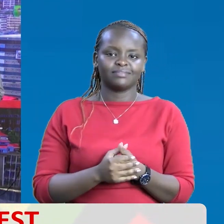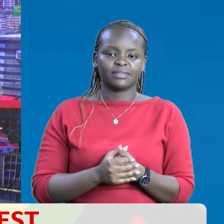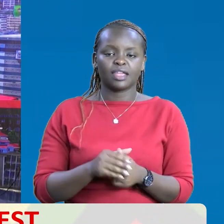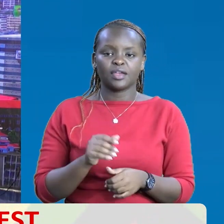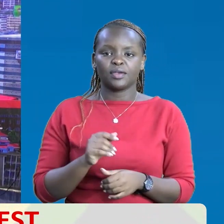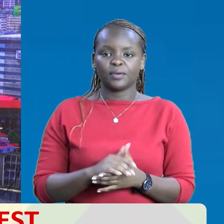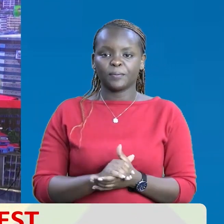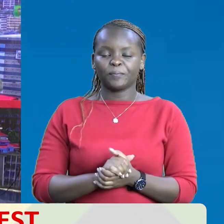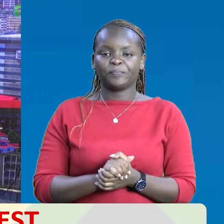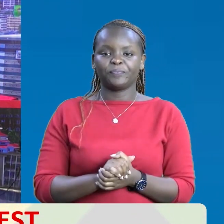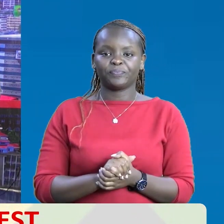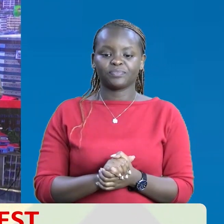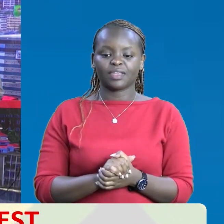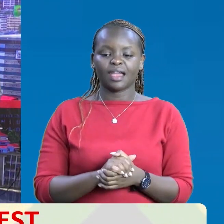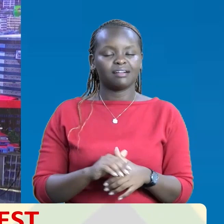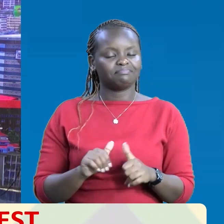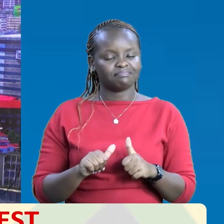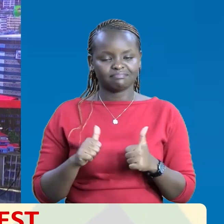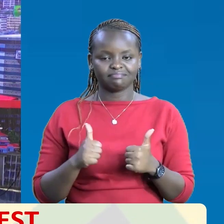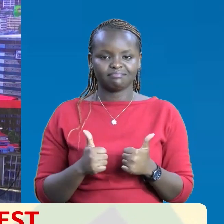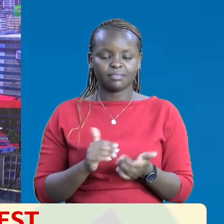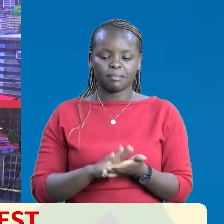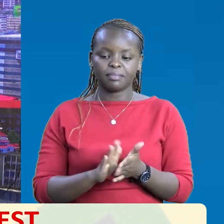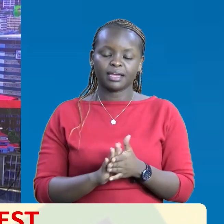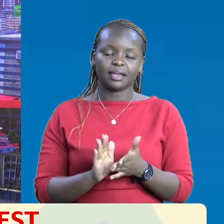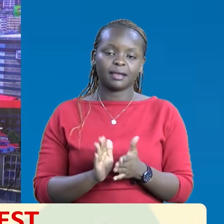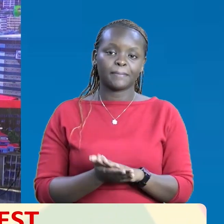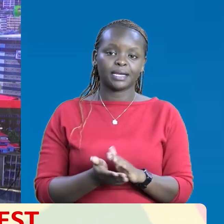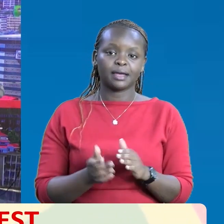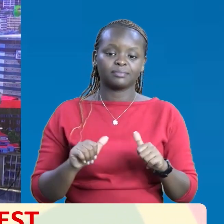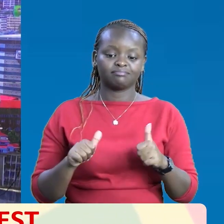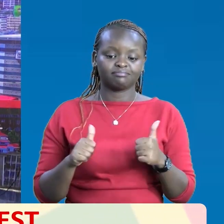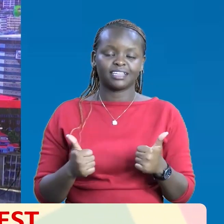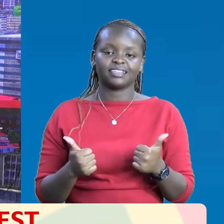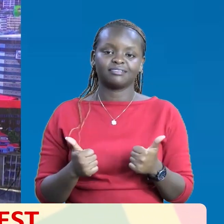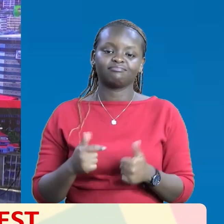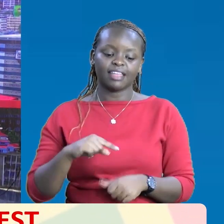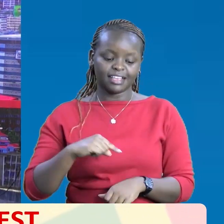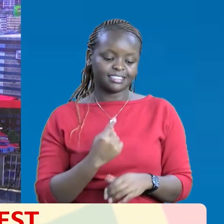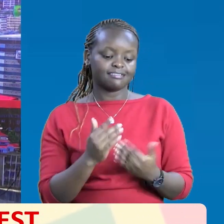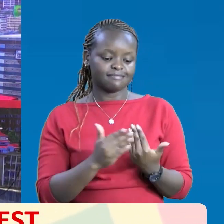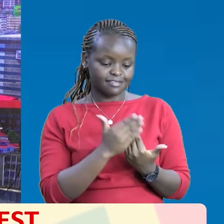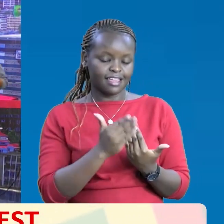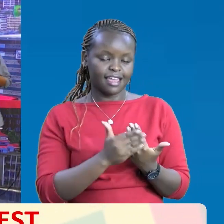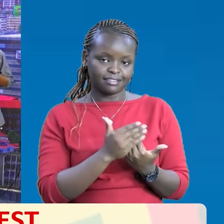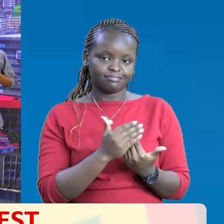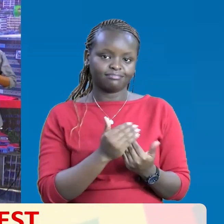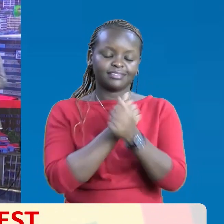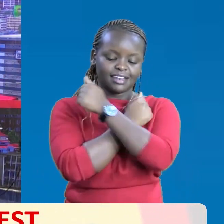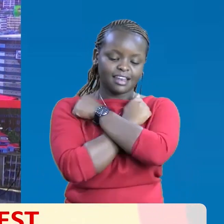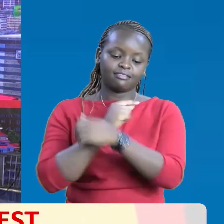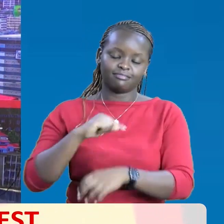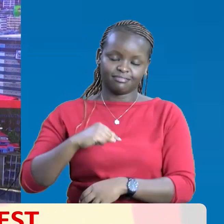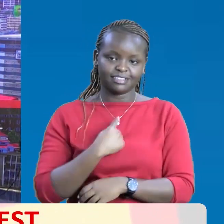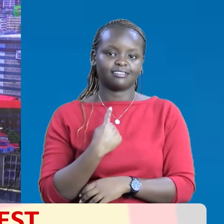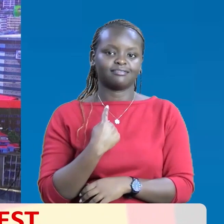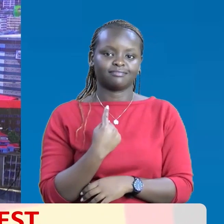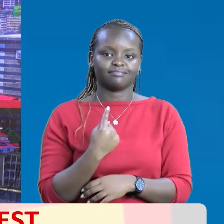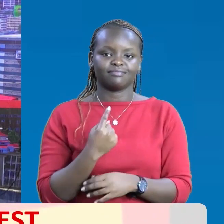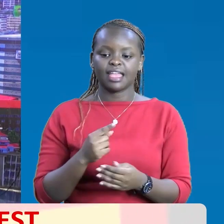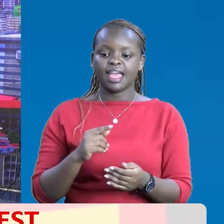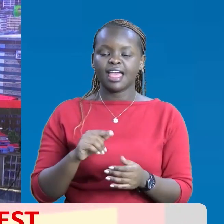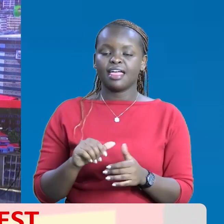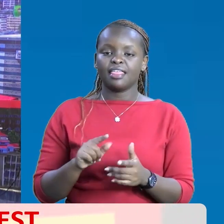fiti. Vikale itakuwa fiti. Amen. It has to come with self-care and compassion for your own self. All right. And then you'll be able to give it to